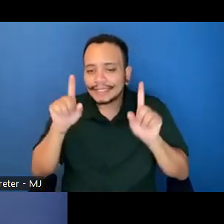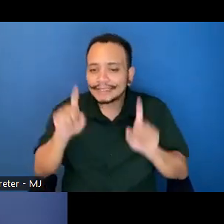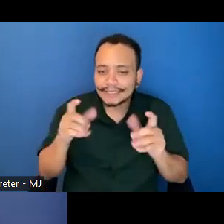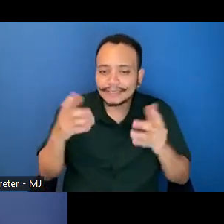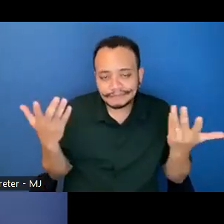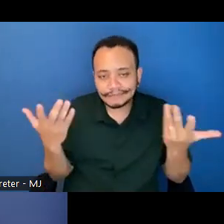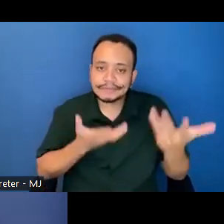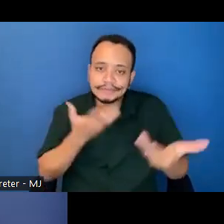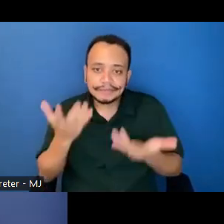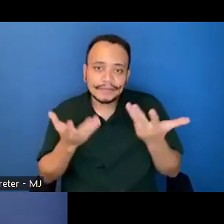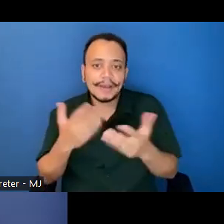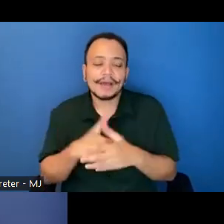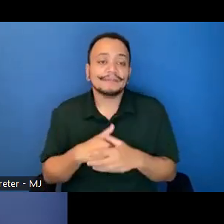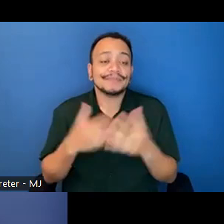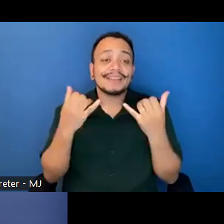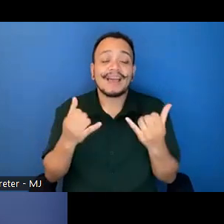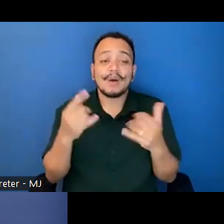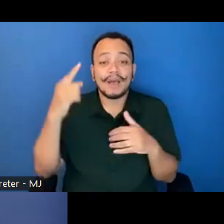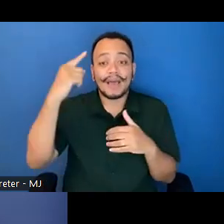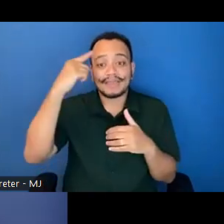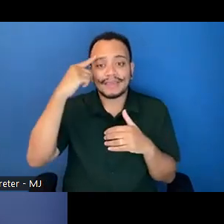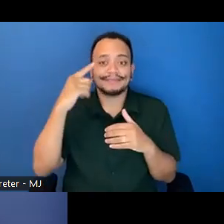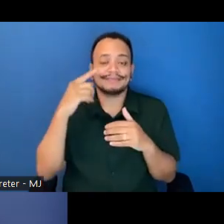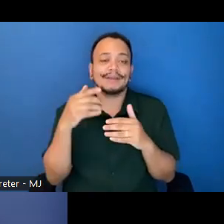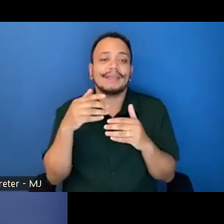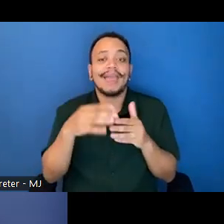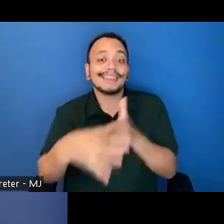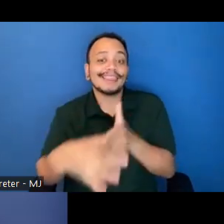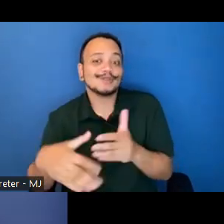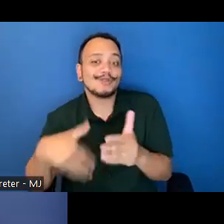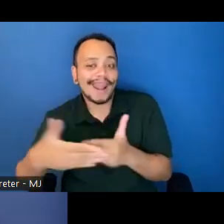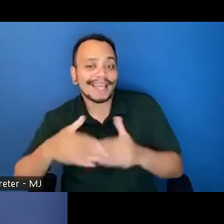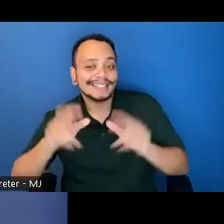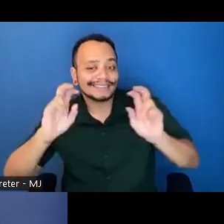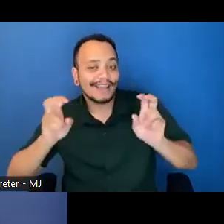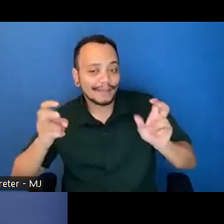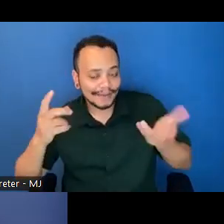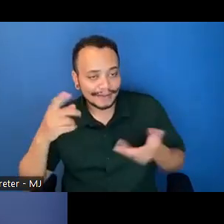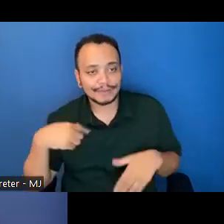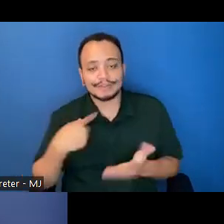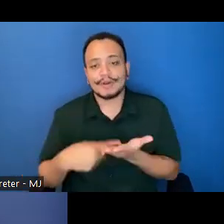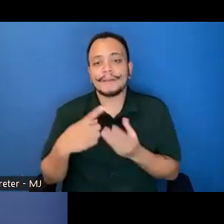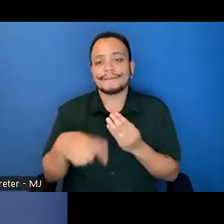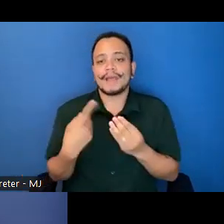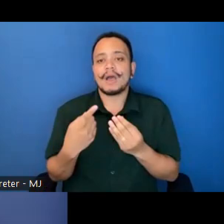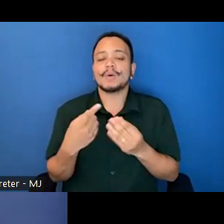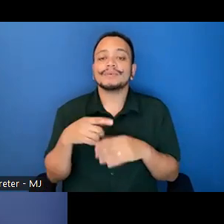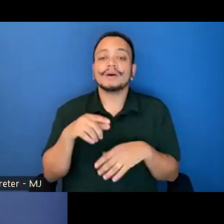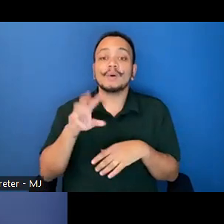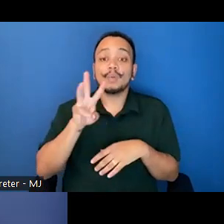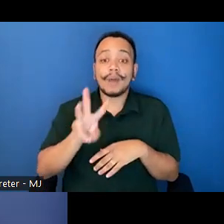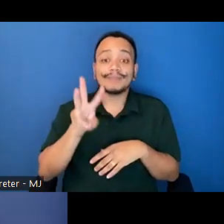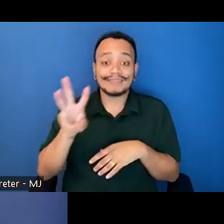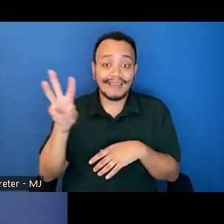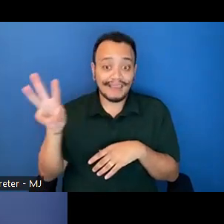great segue to discuss the next thing that we had here on the agenda, which is a website